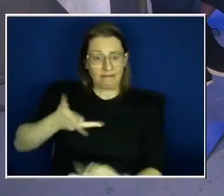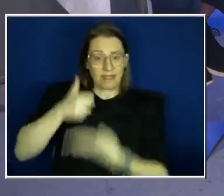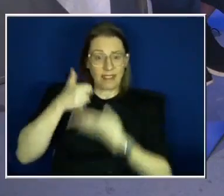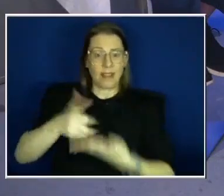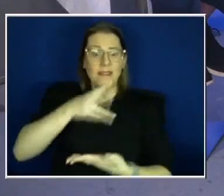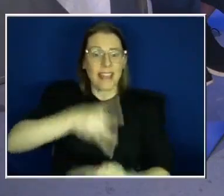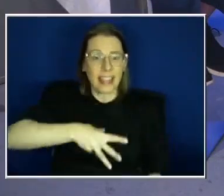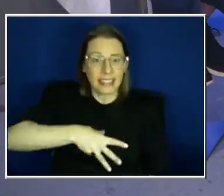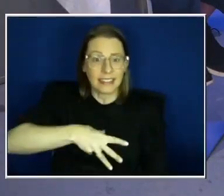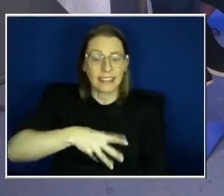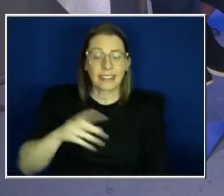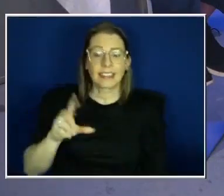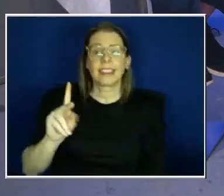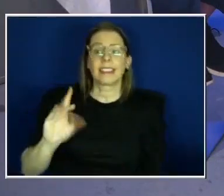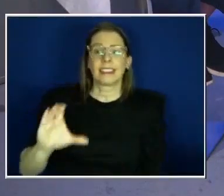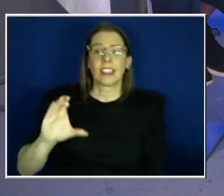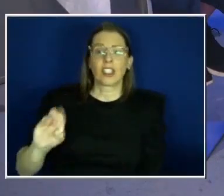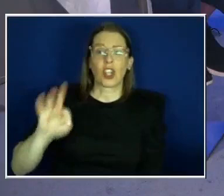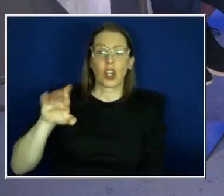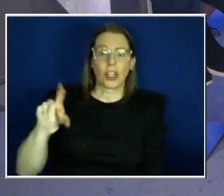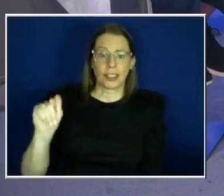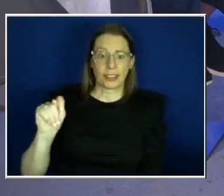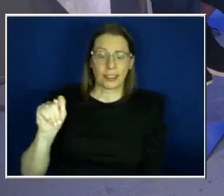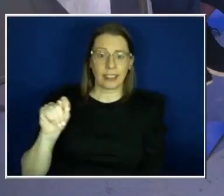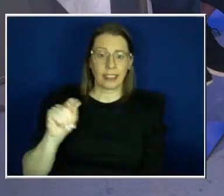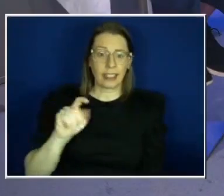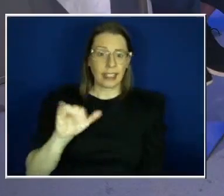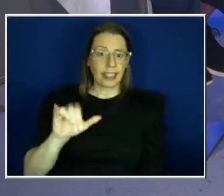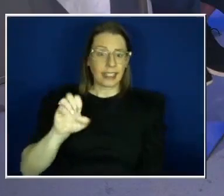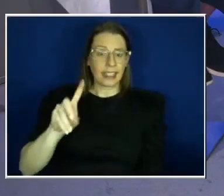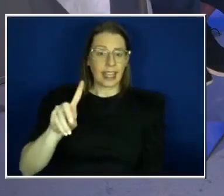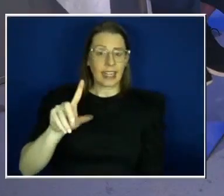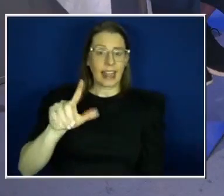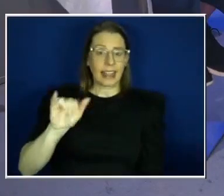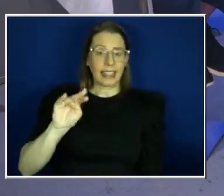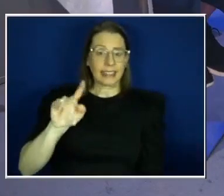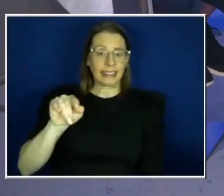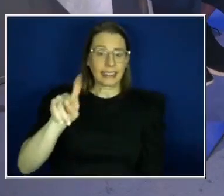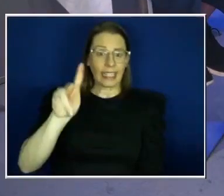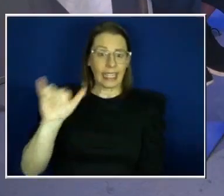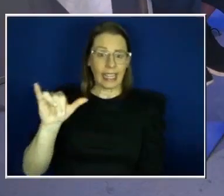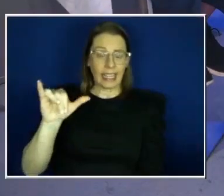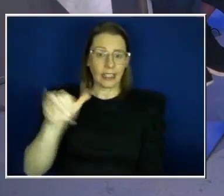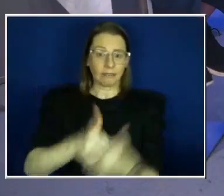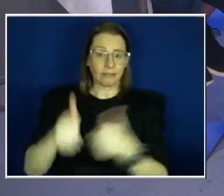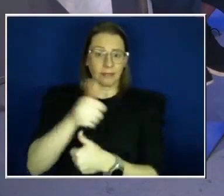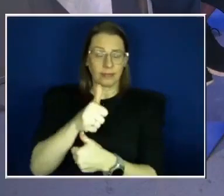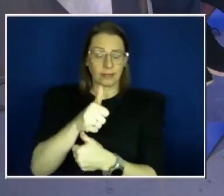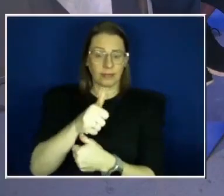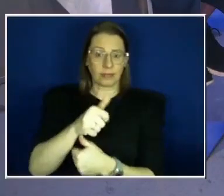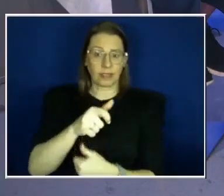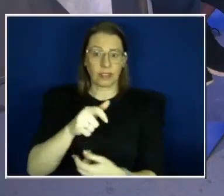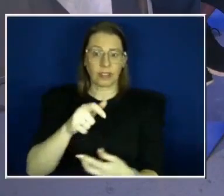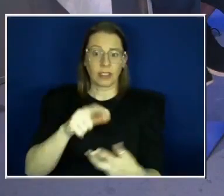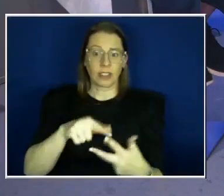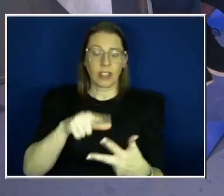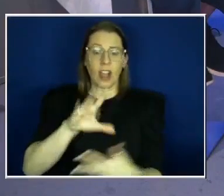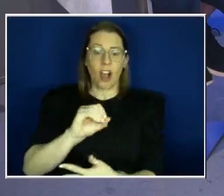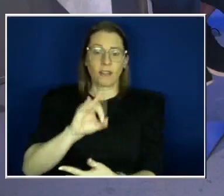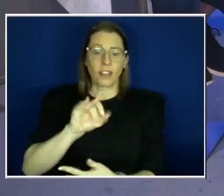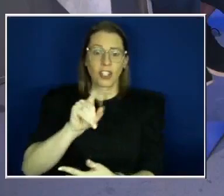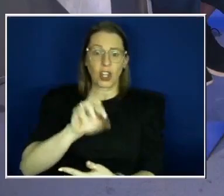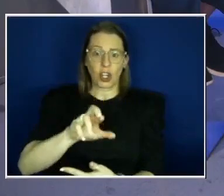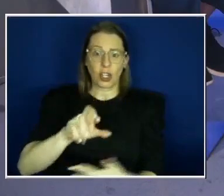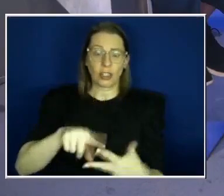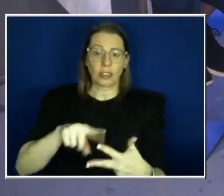to start with Dr. Nicole Yedlinski. She is the Chief Medical Officer for the Current. Lisa Vopat is back with us again. She directs the Female